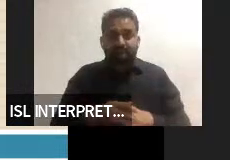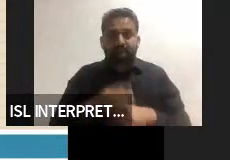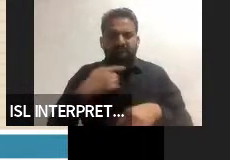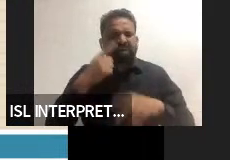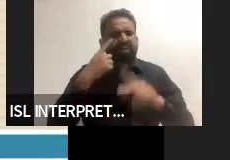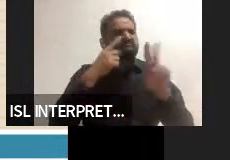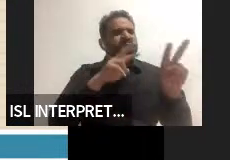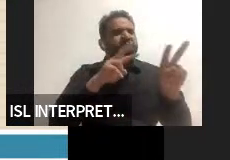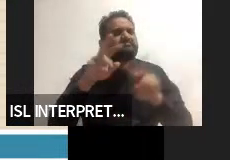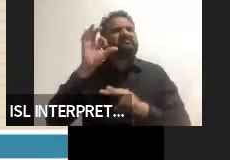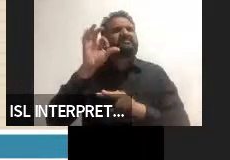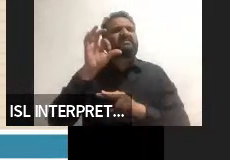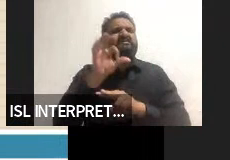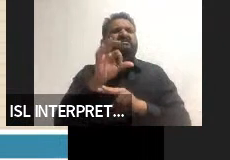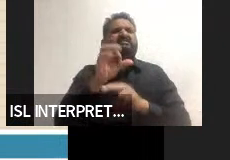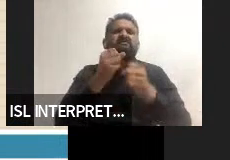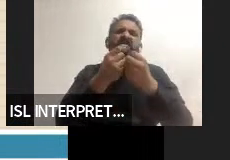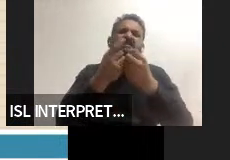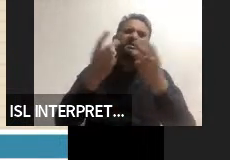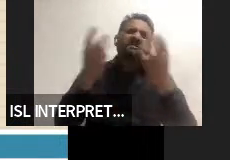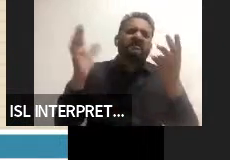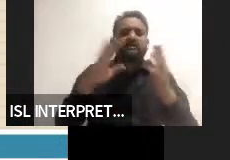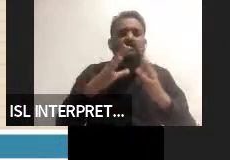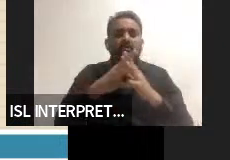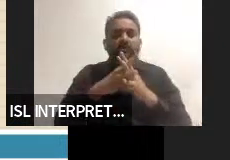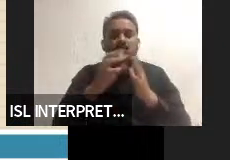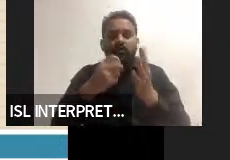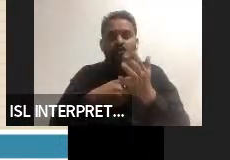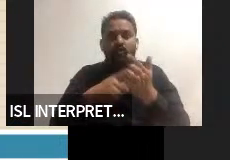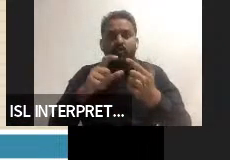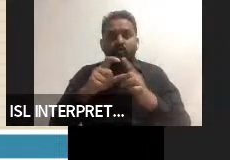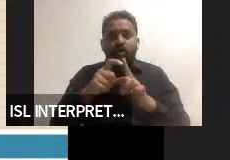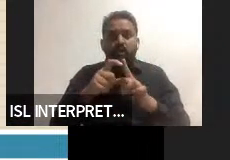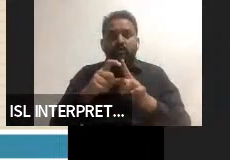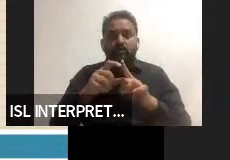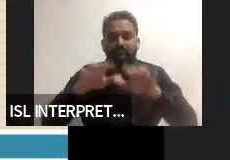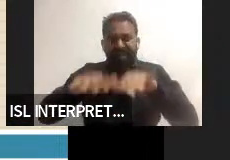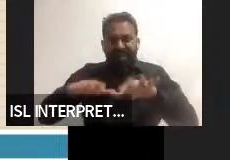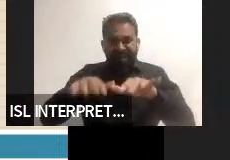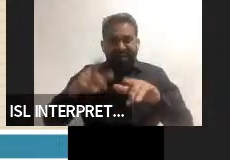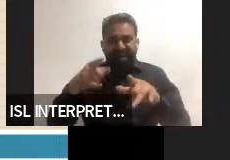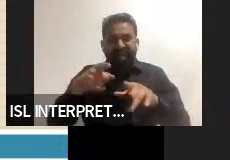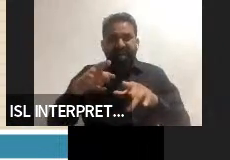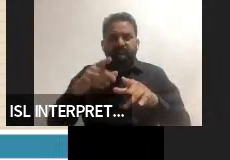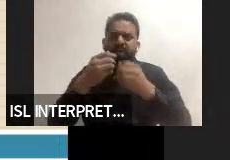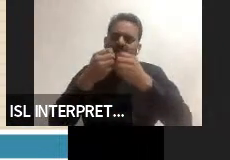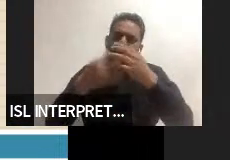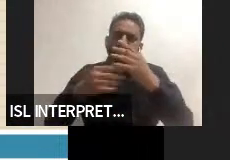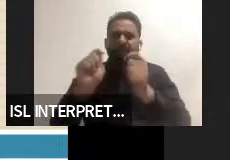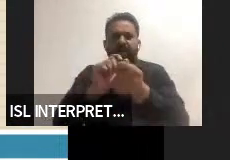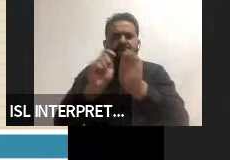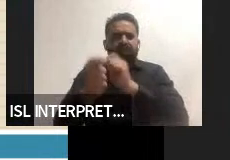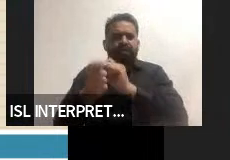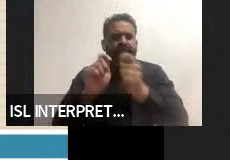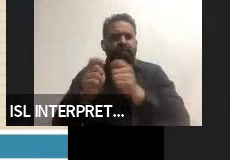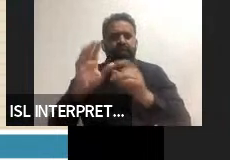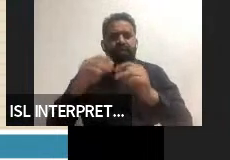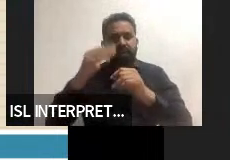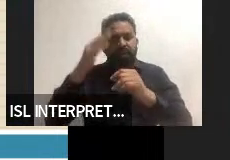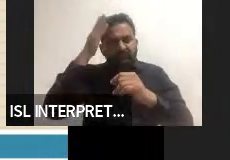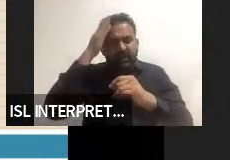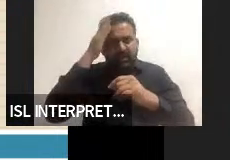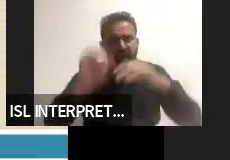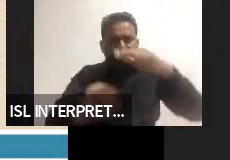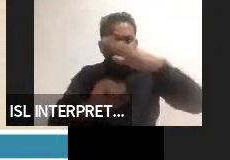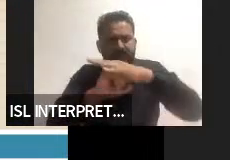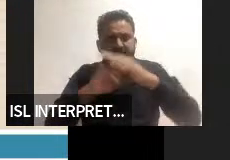cases, Word file has a very good technique of converting all headings and subheadings into table of